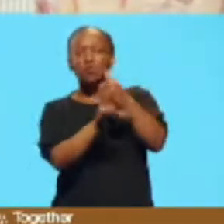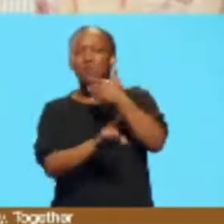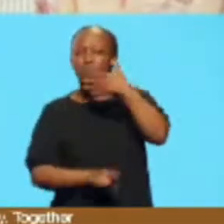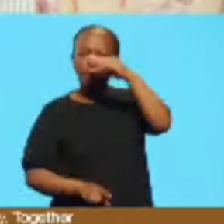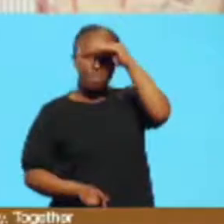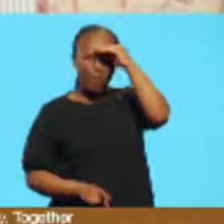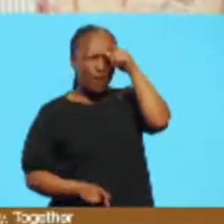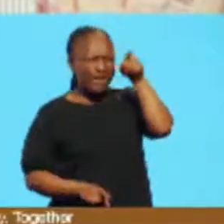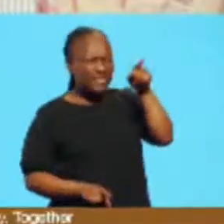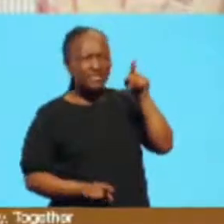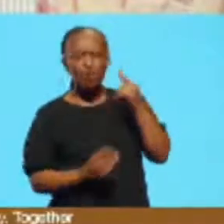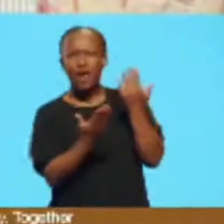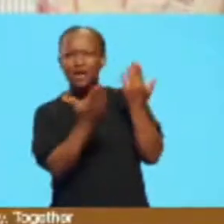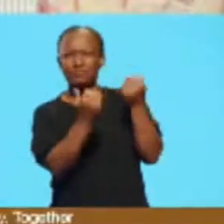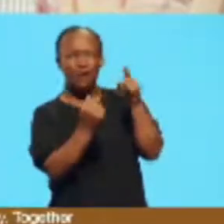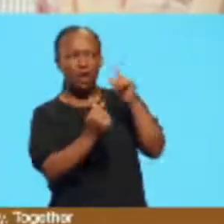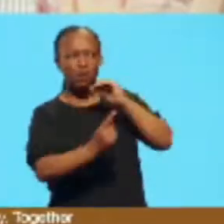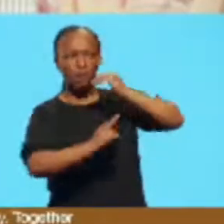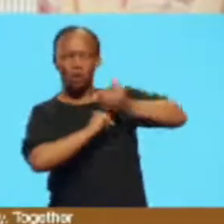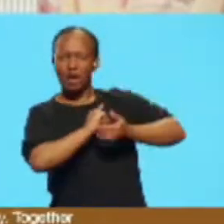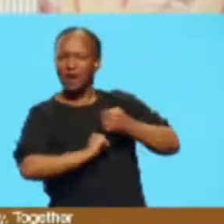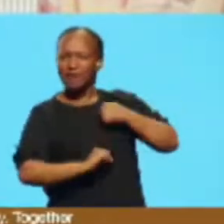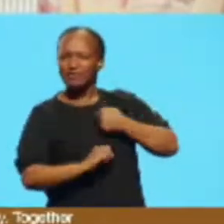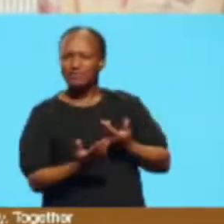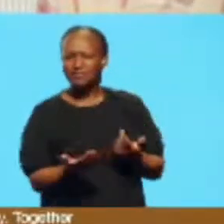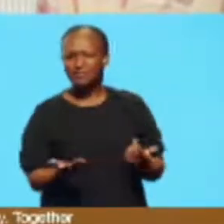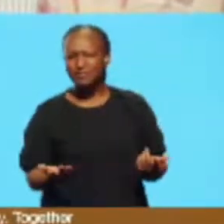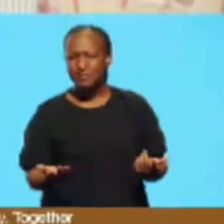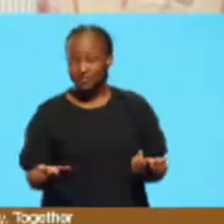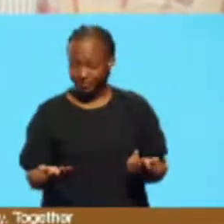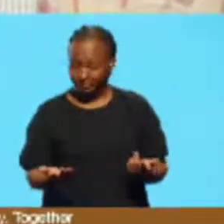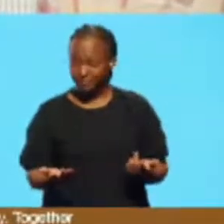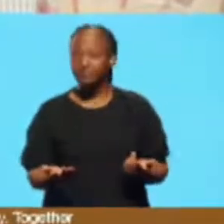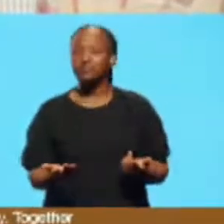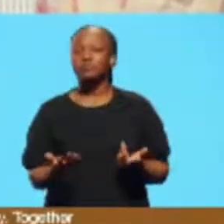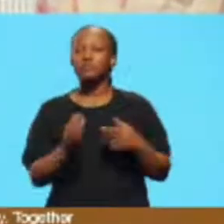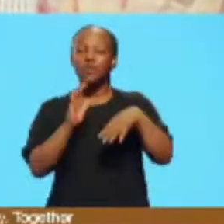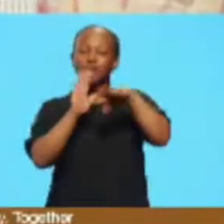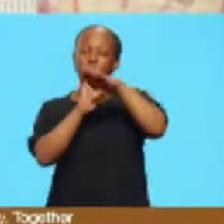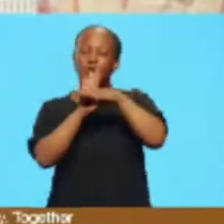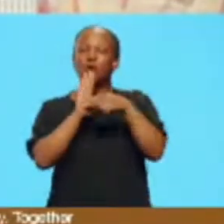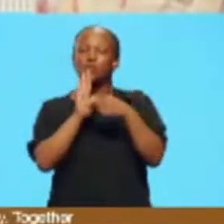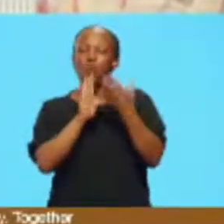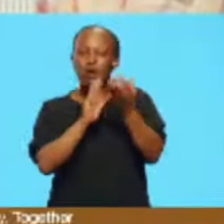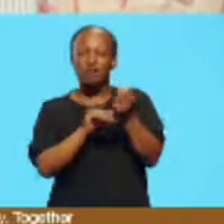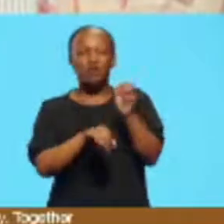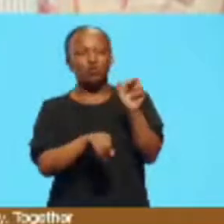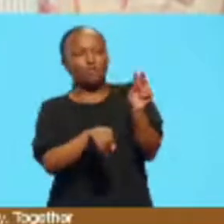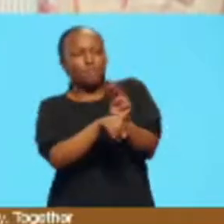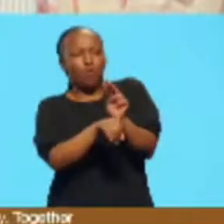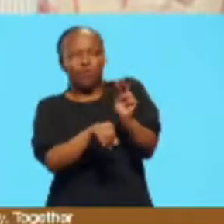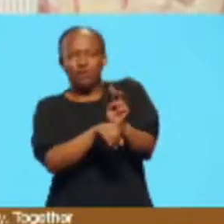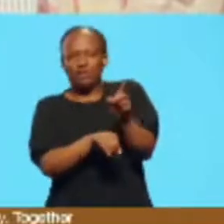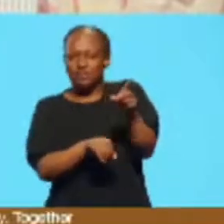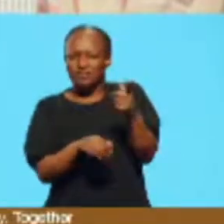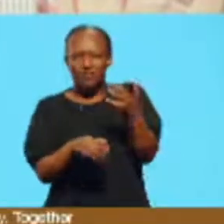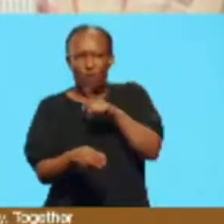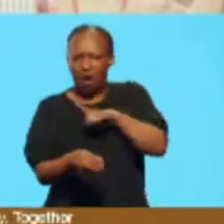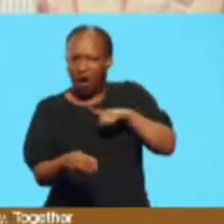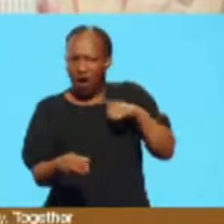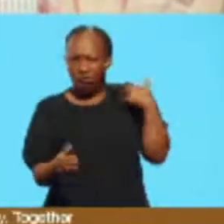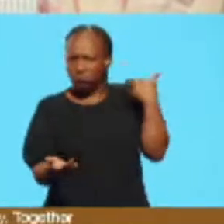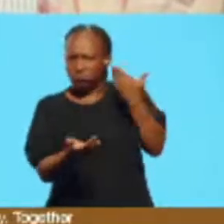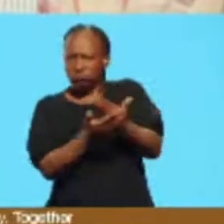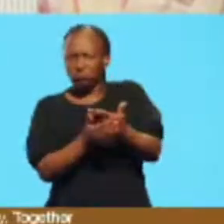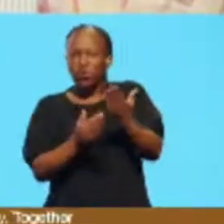that we are expecting them to protect us. So we have this program where we monitor to say, why is it taking so long